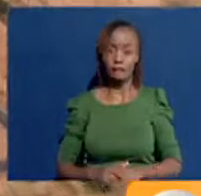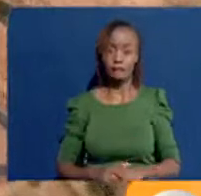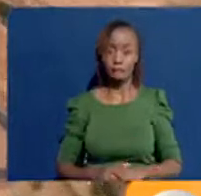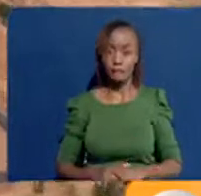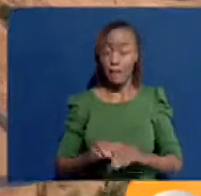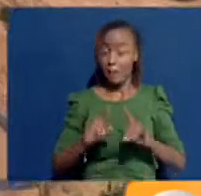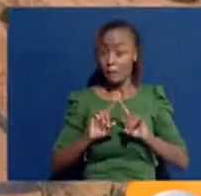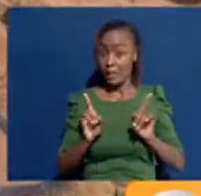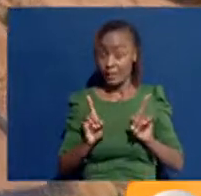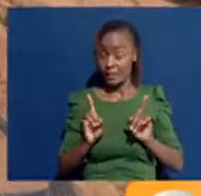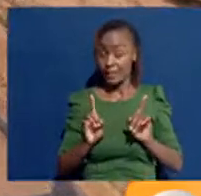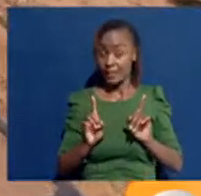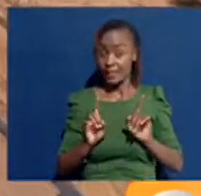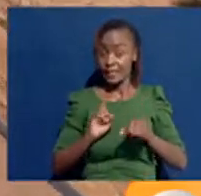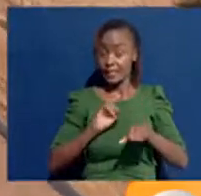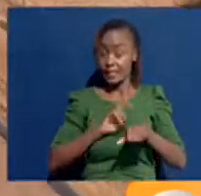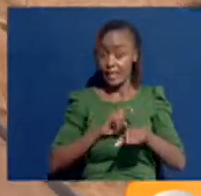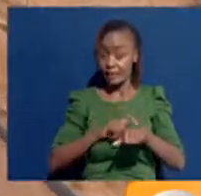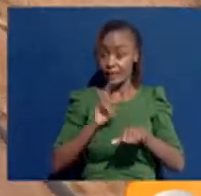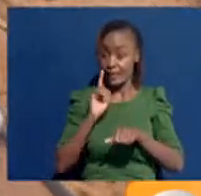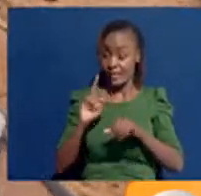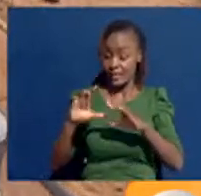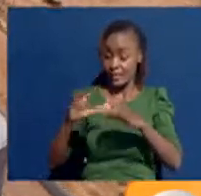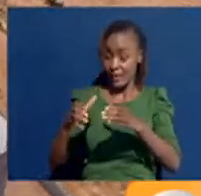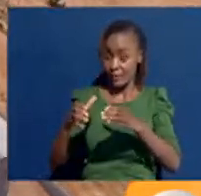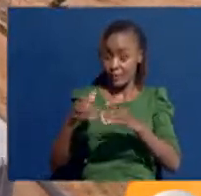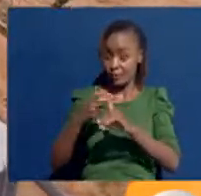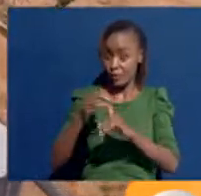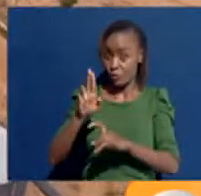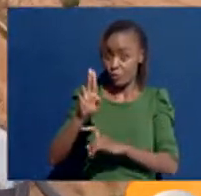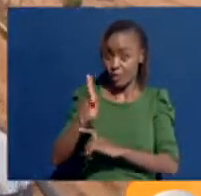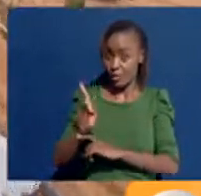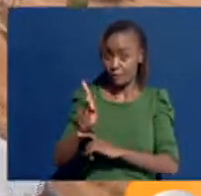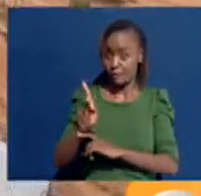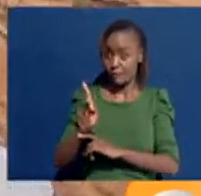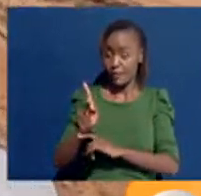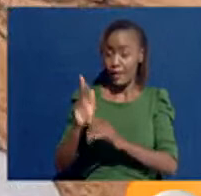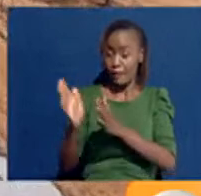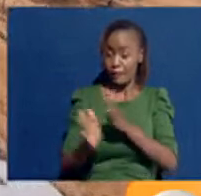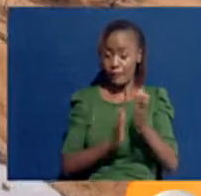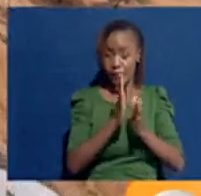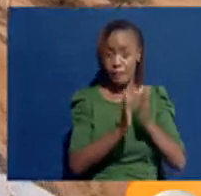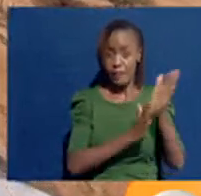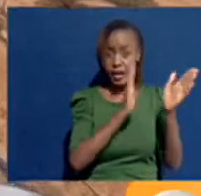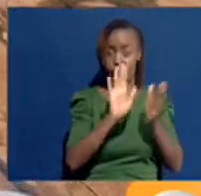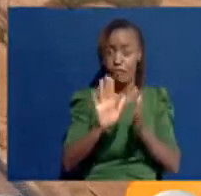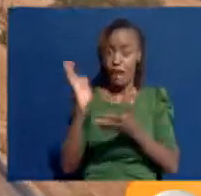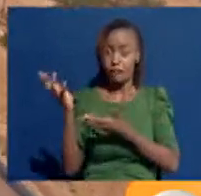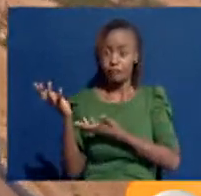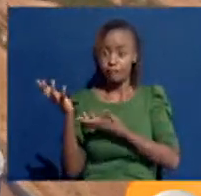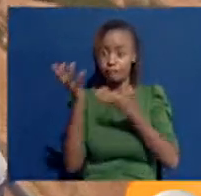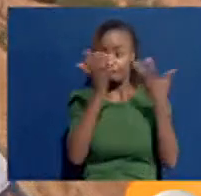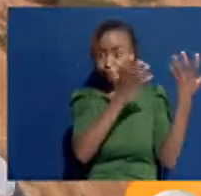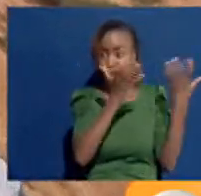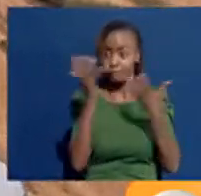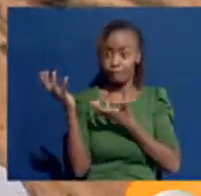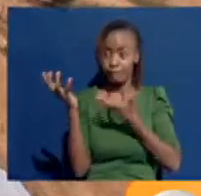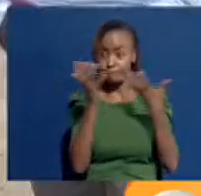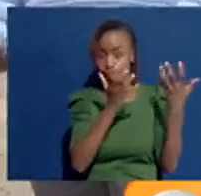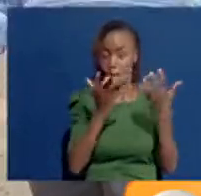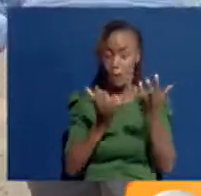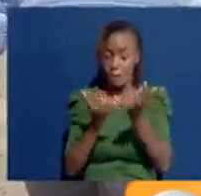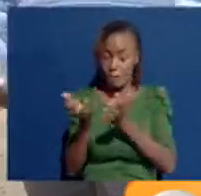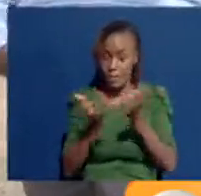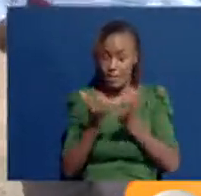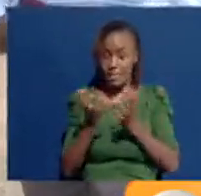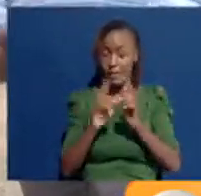But even as the UK-based oil exploration company prepares for its commercial extraction process,